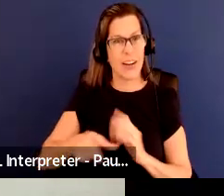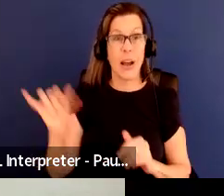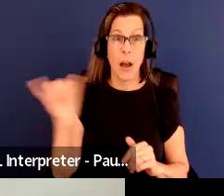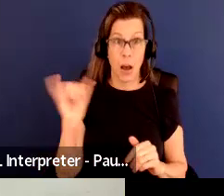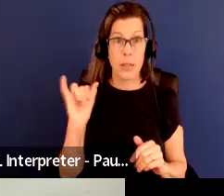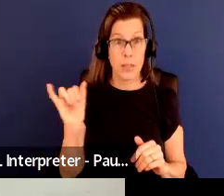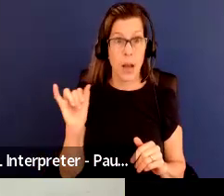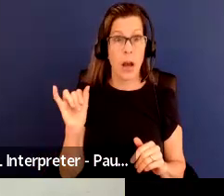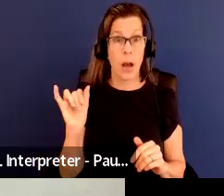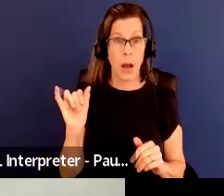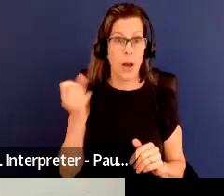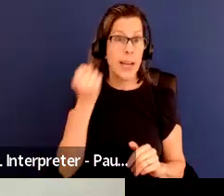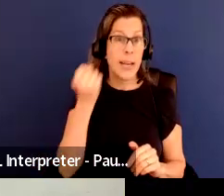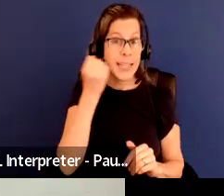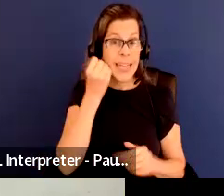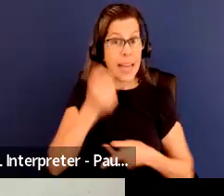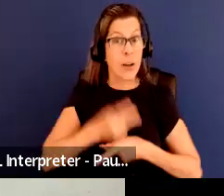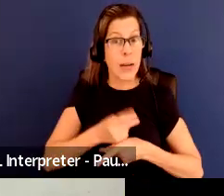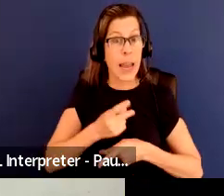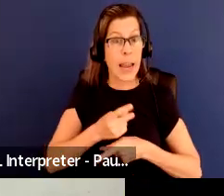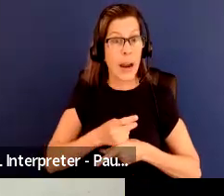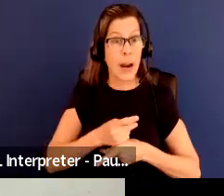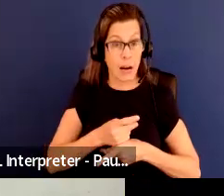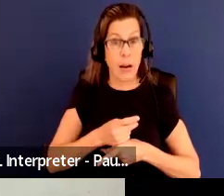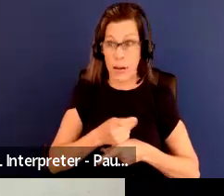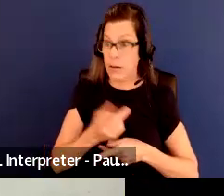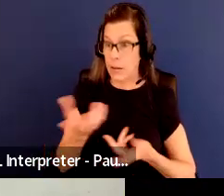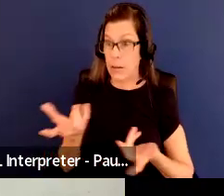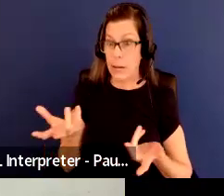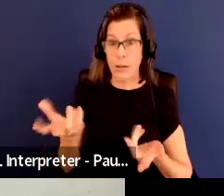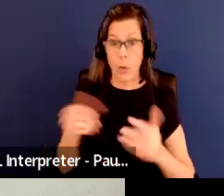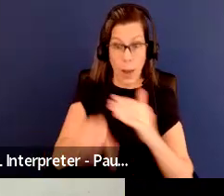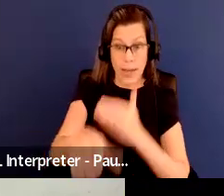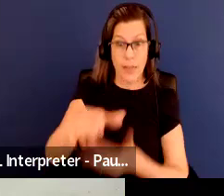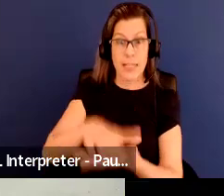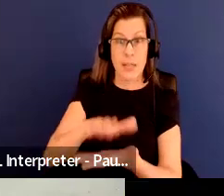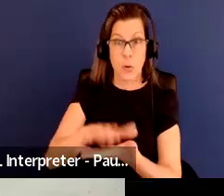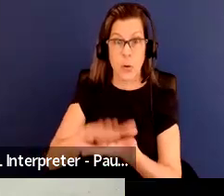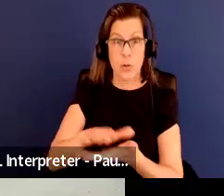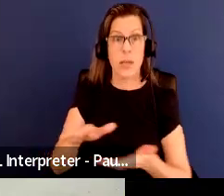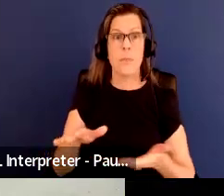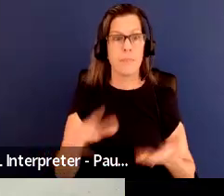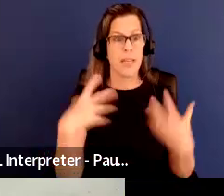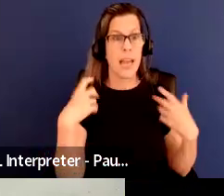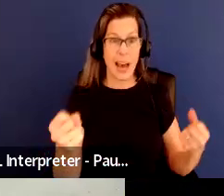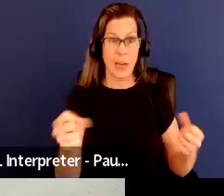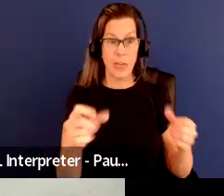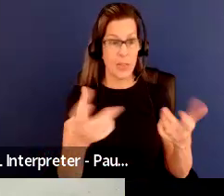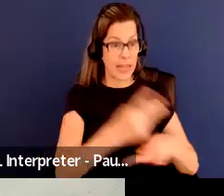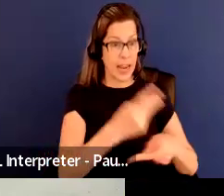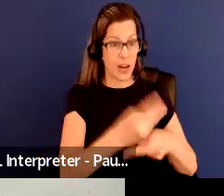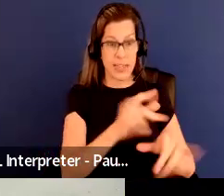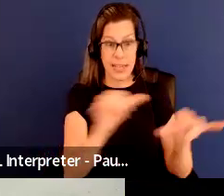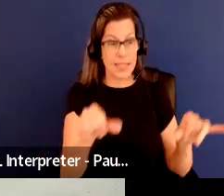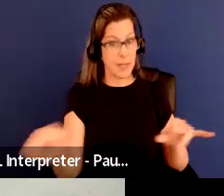Also took dental care to the schools. Farm workers were because they were shut out of the healthcare system, they needed dental